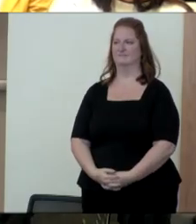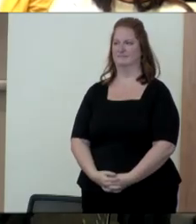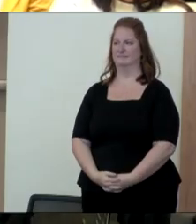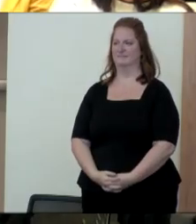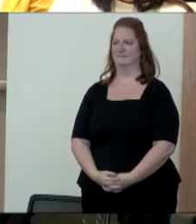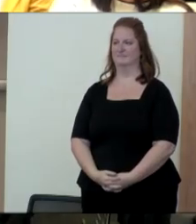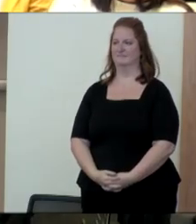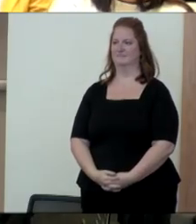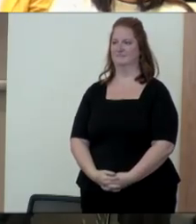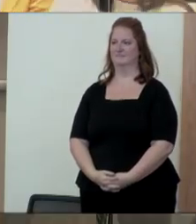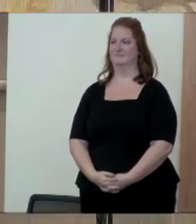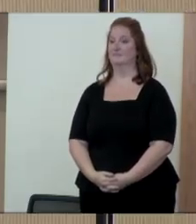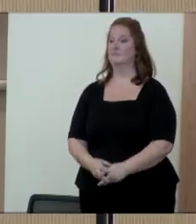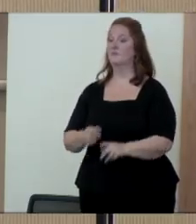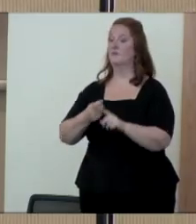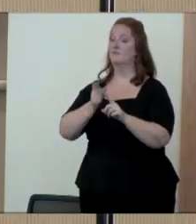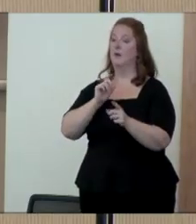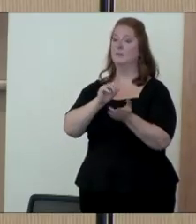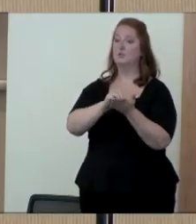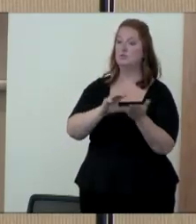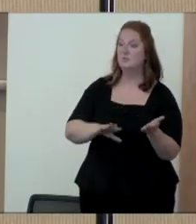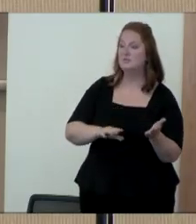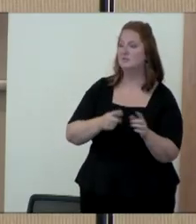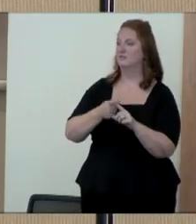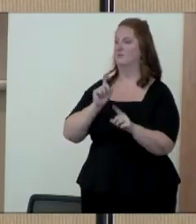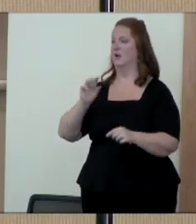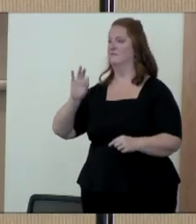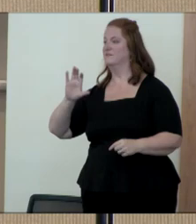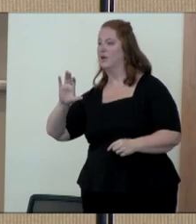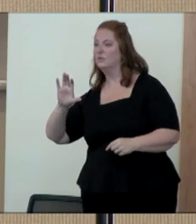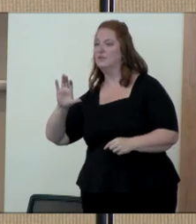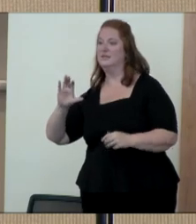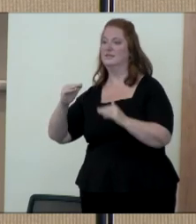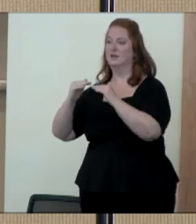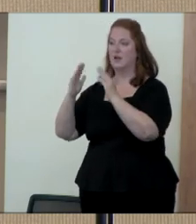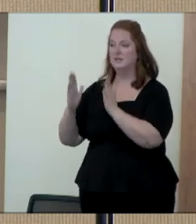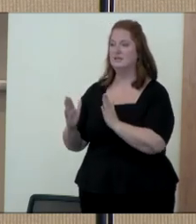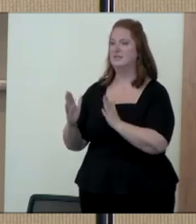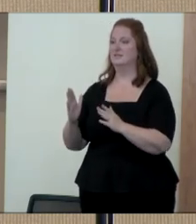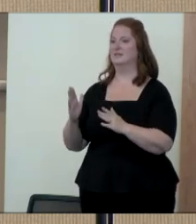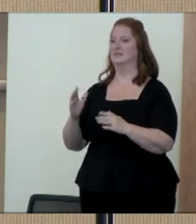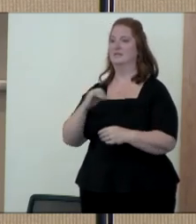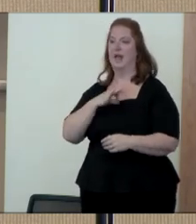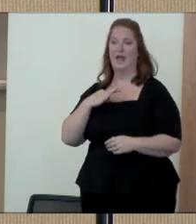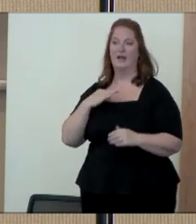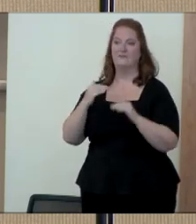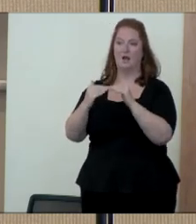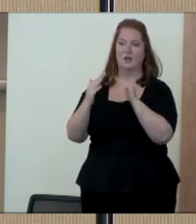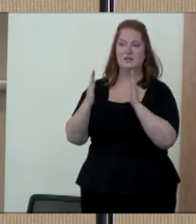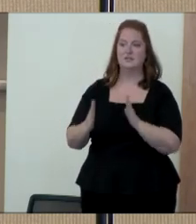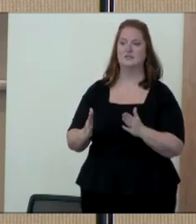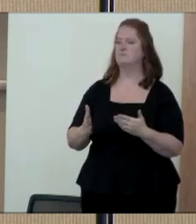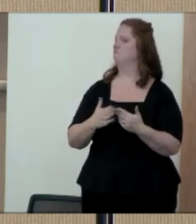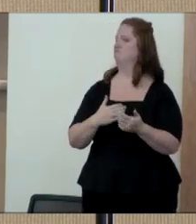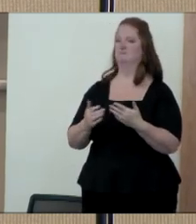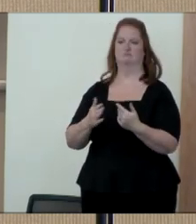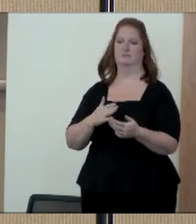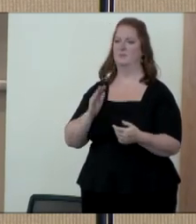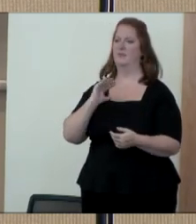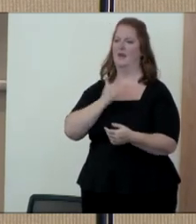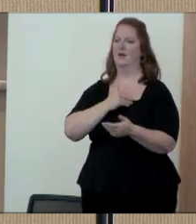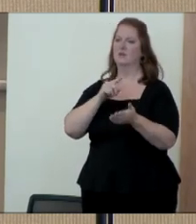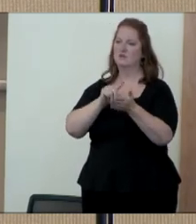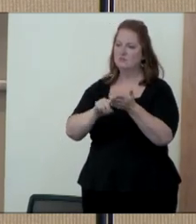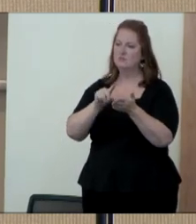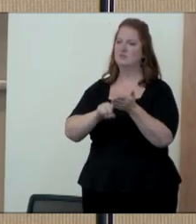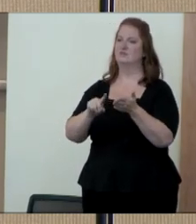So you know, whether it comes from our students, from our faculty colleagues, or our staff colleagues, the trademark of research and innovation